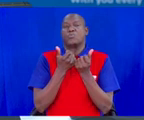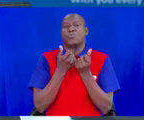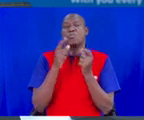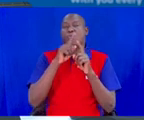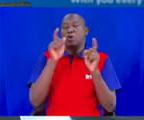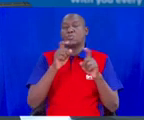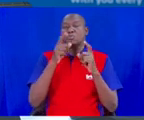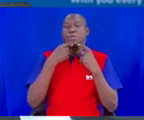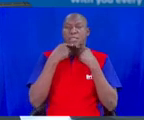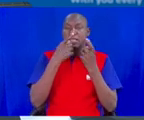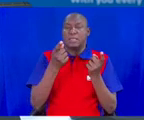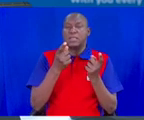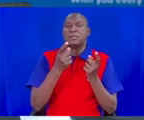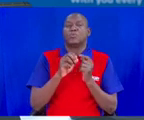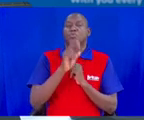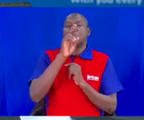the USSD code.